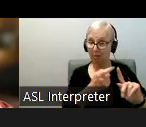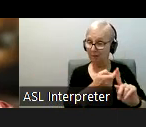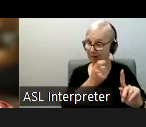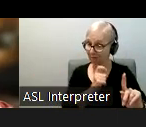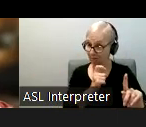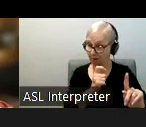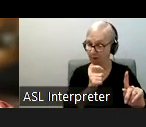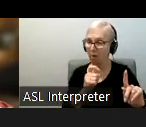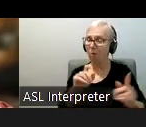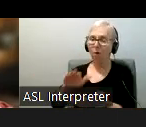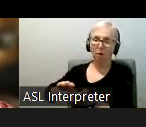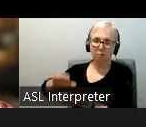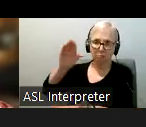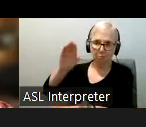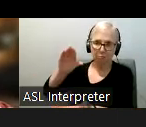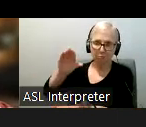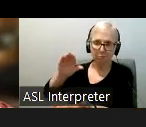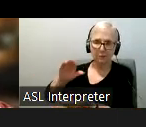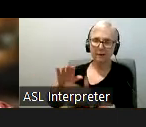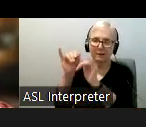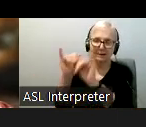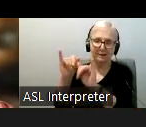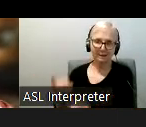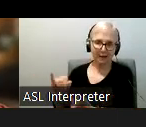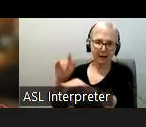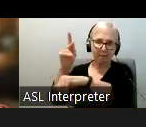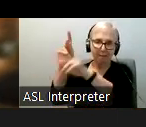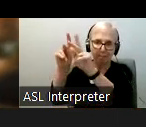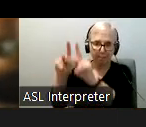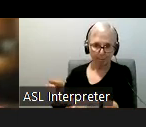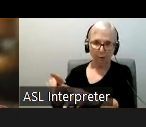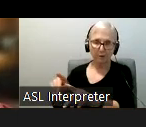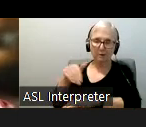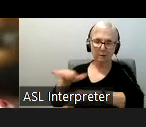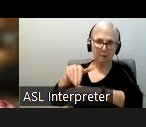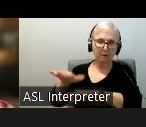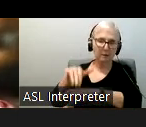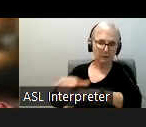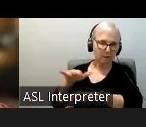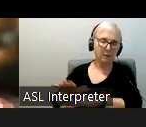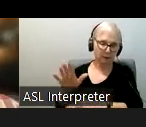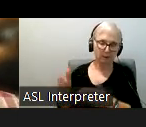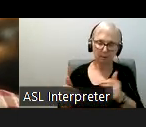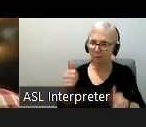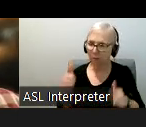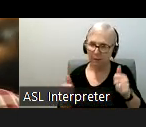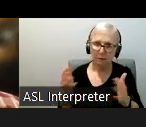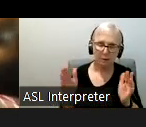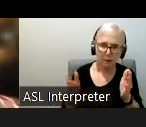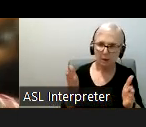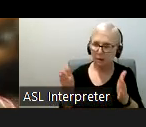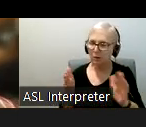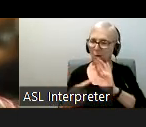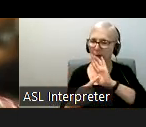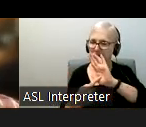that duplicative? Like, is it because it's the same maybe kind of incident or occurrence? If we kind of reflect how many people